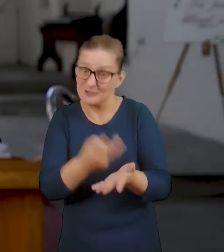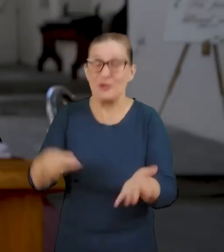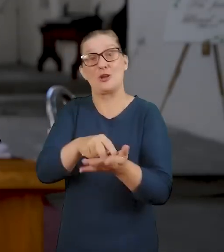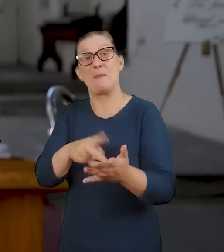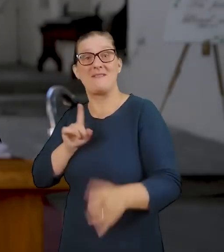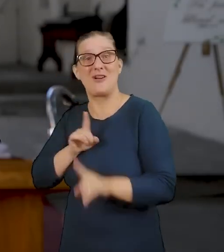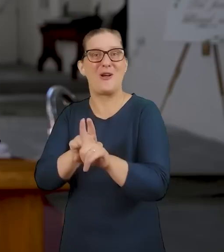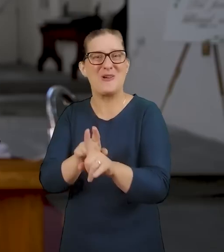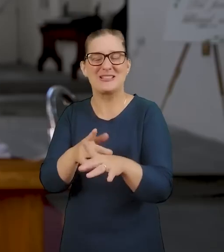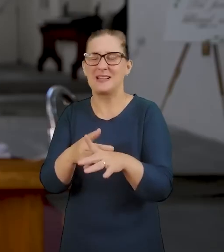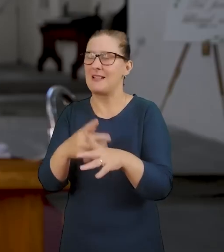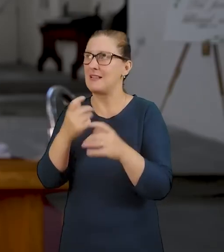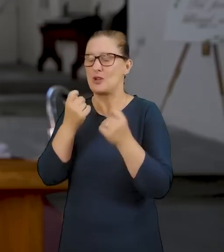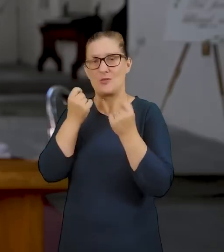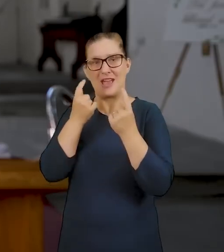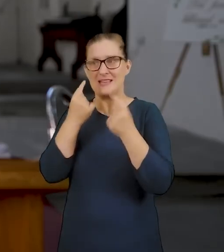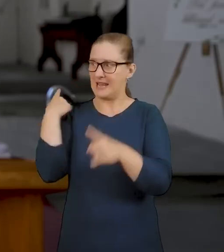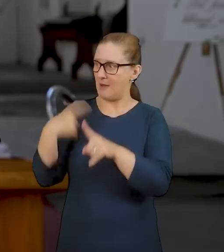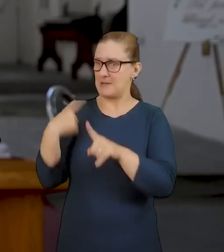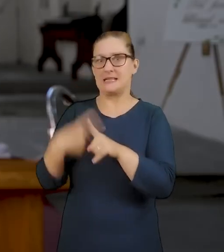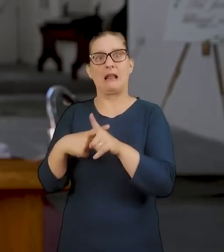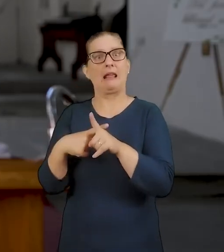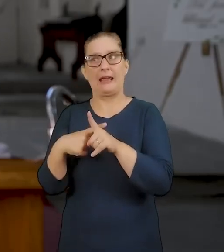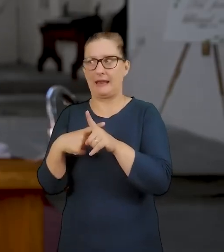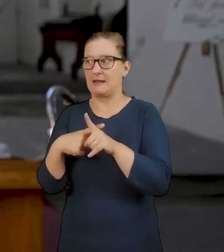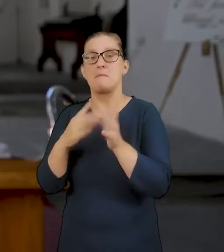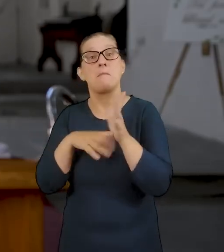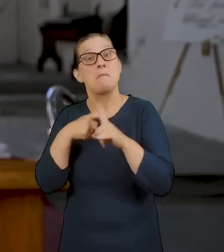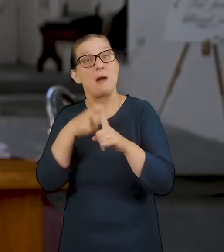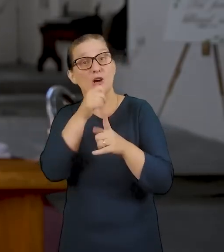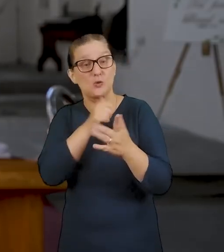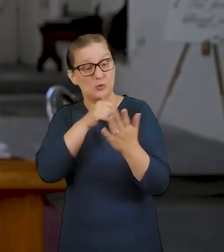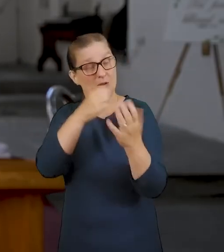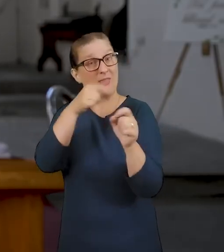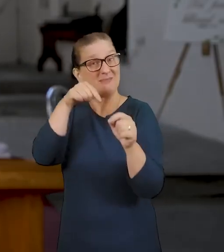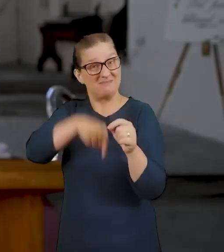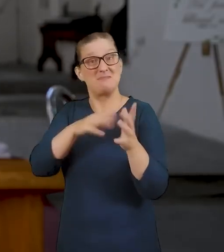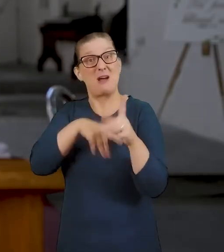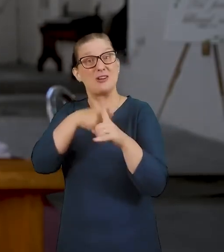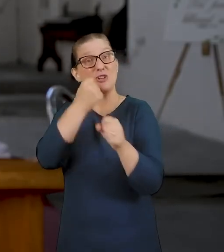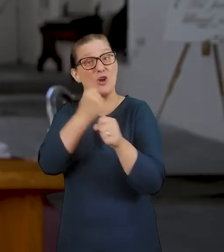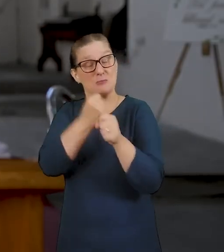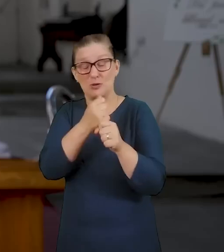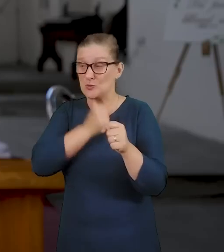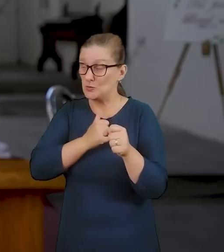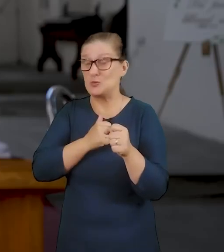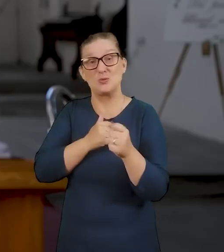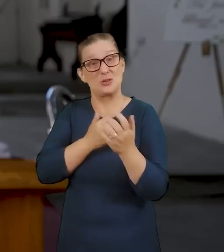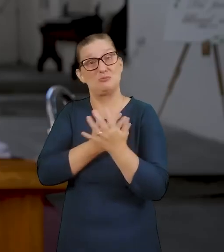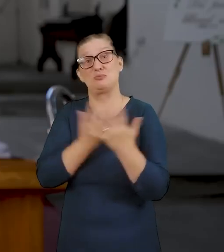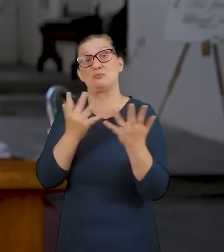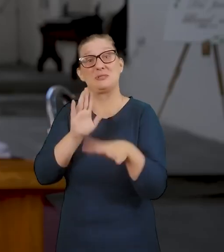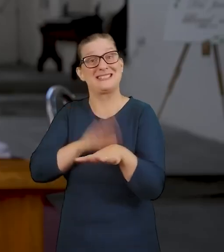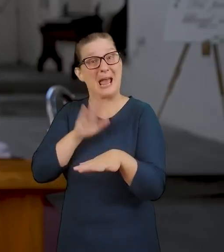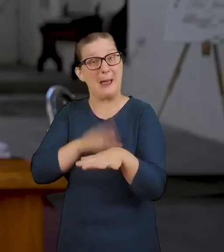collector and he got up and followed him. Mark uses the word "immediately" more than 20 times in this